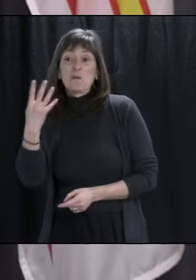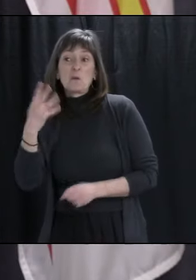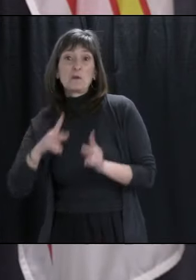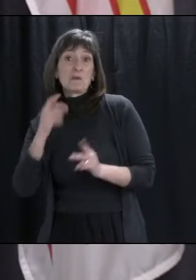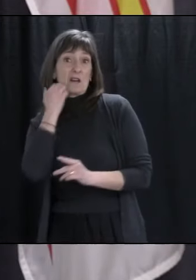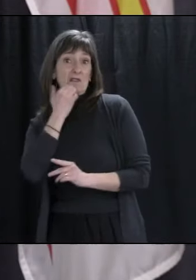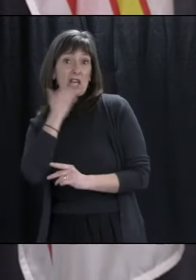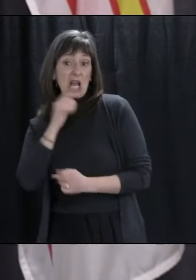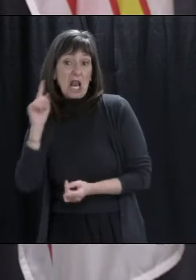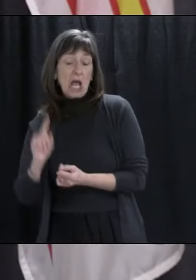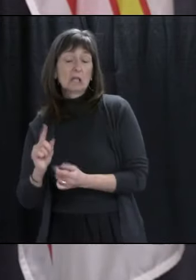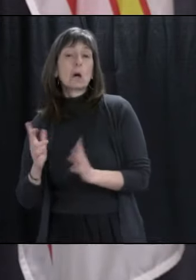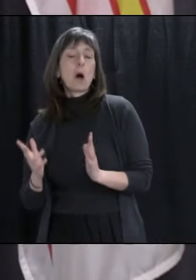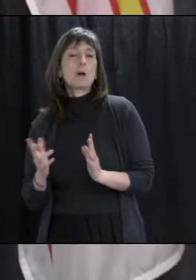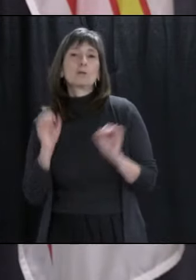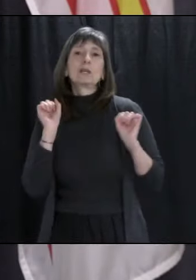curve.